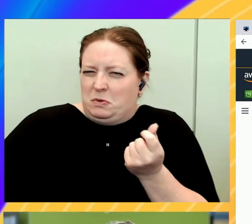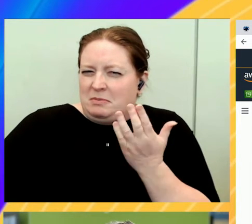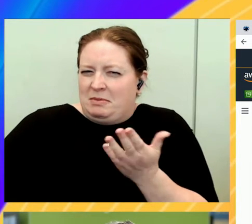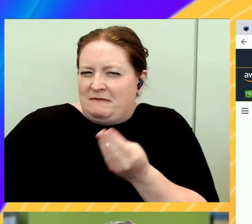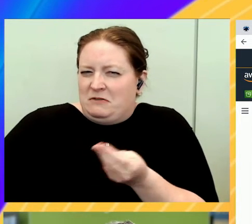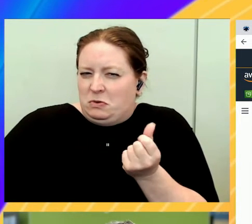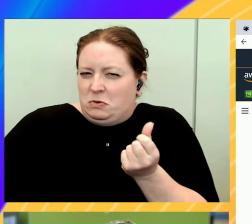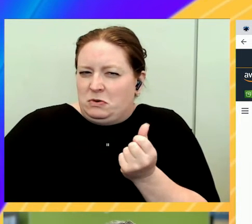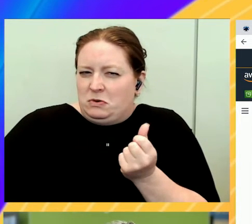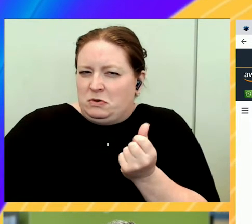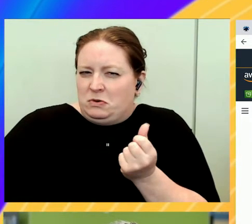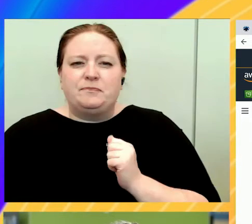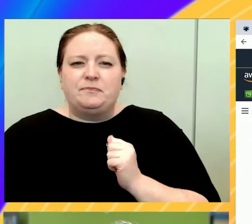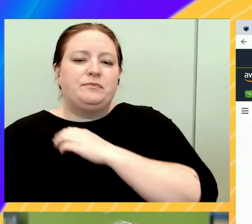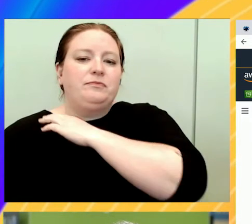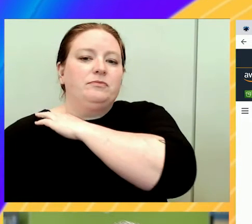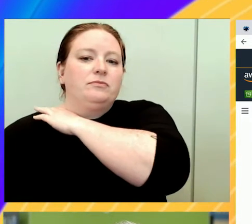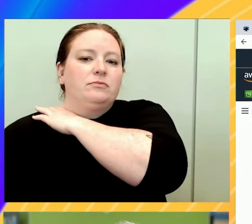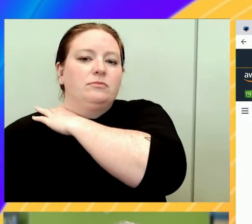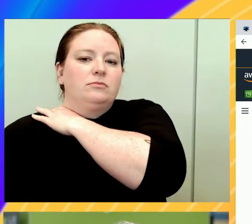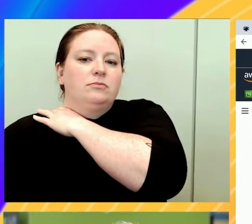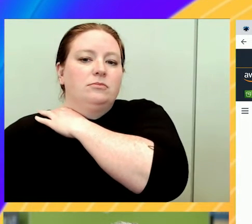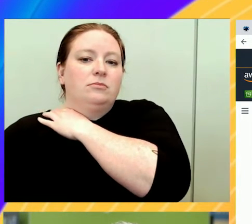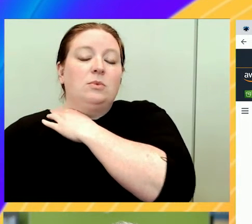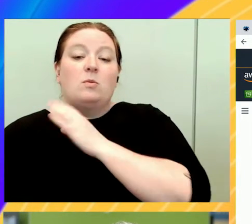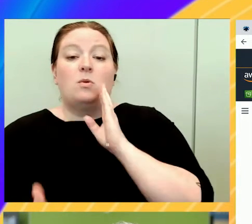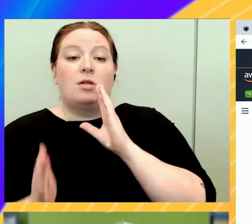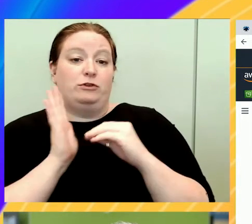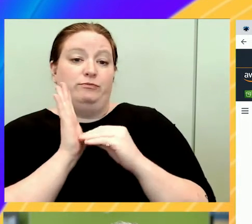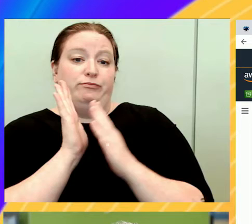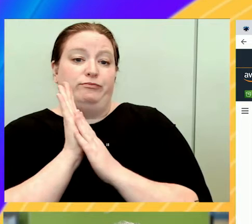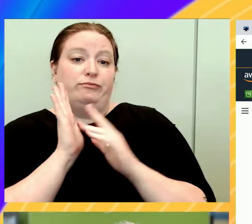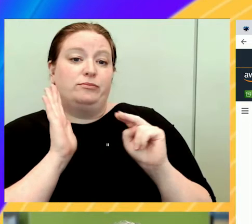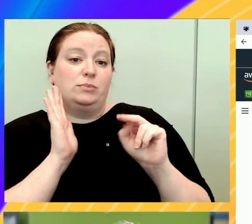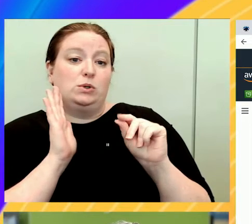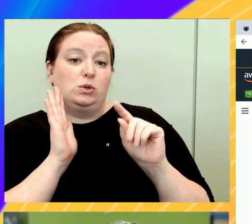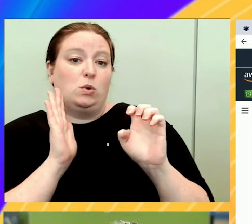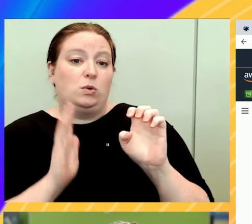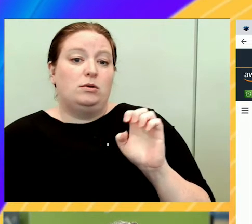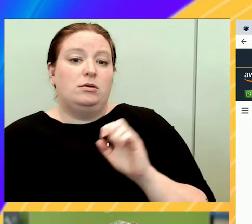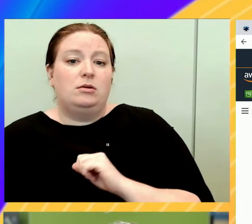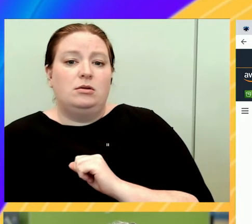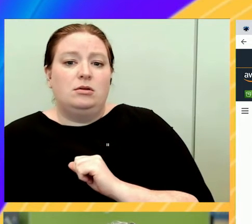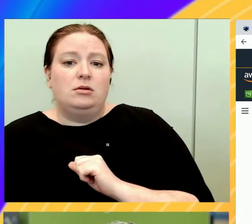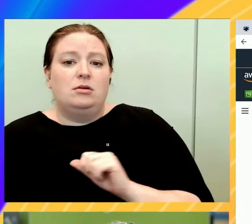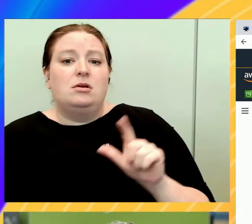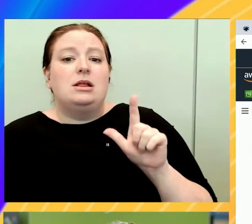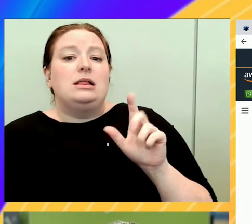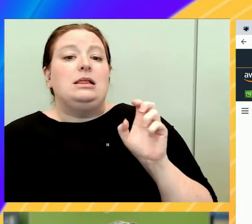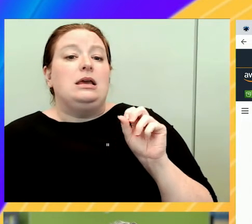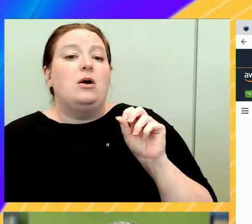have to make a note that Leo needs to fix.